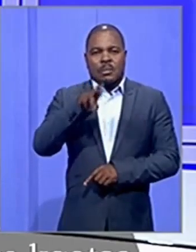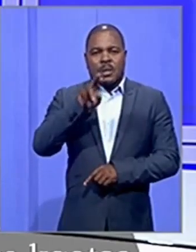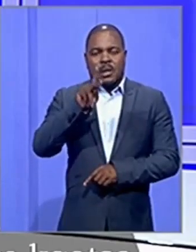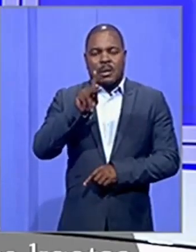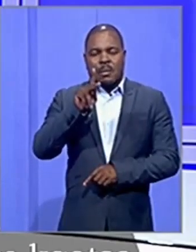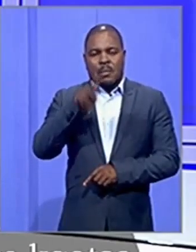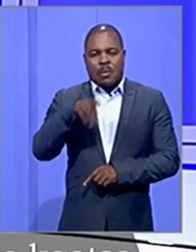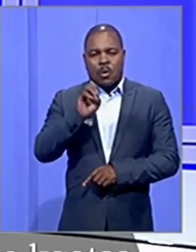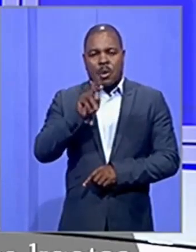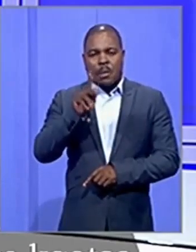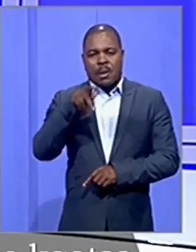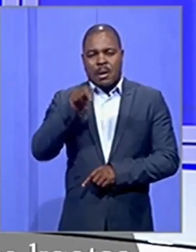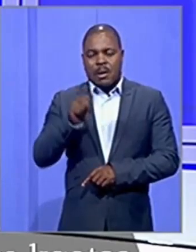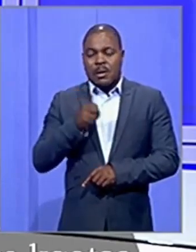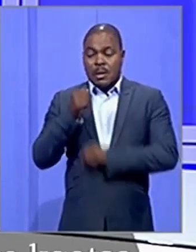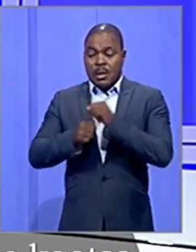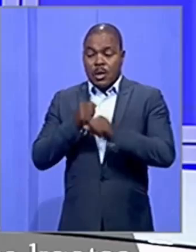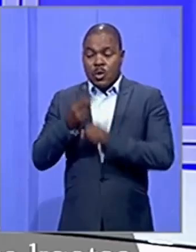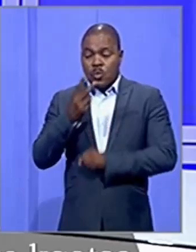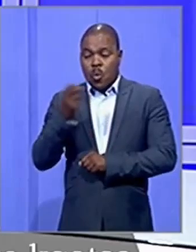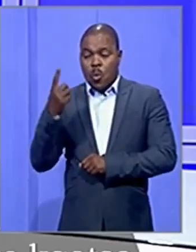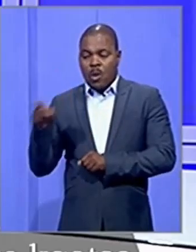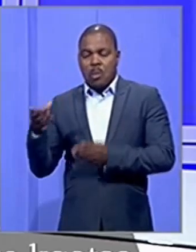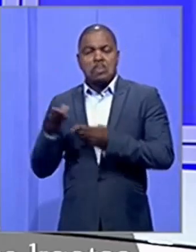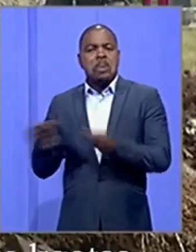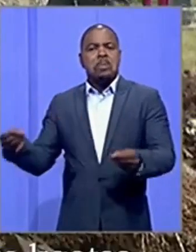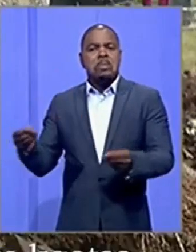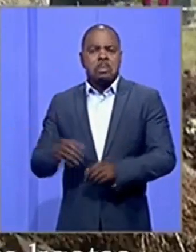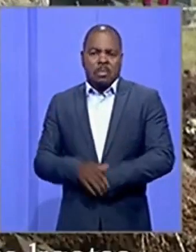a nyamela ka 2001.